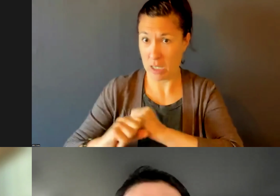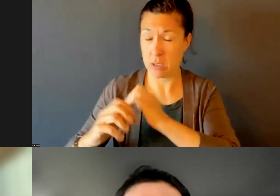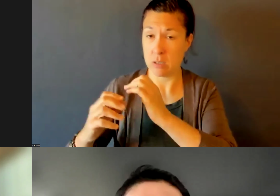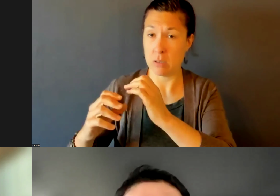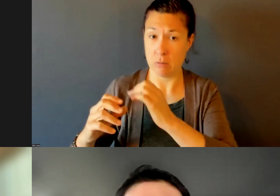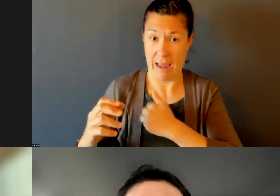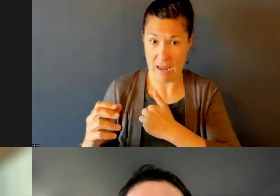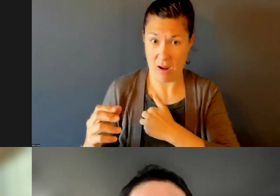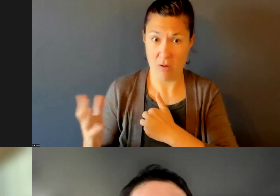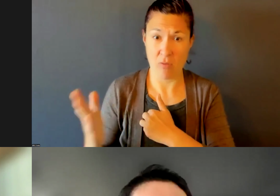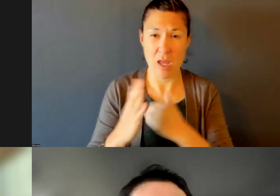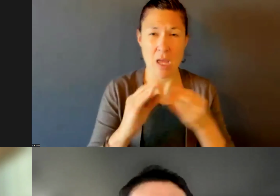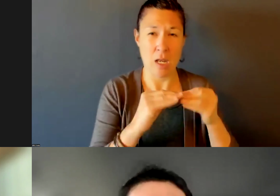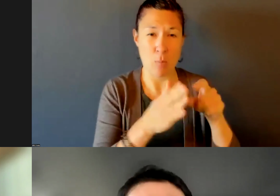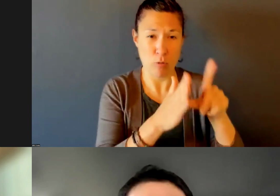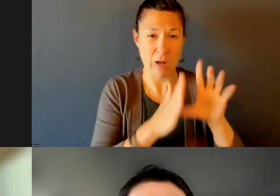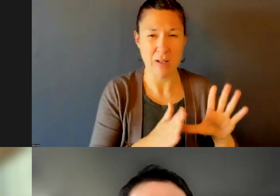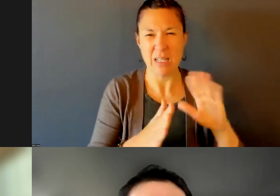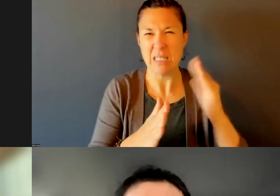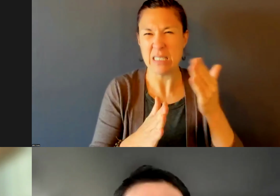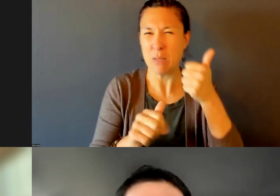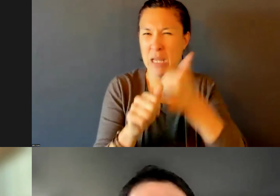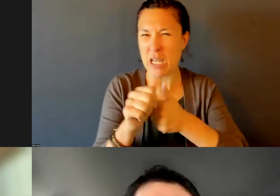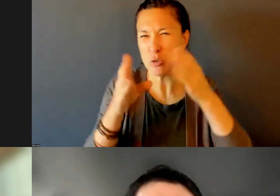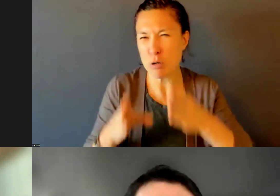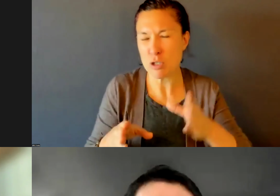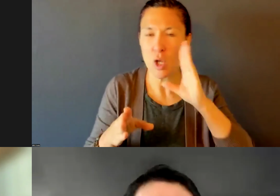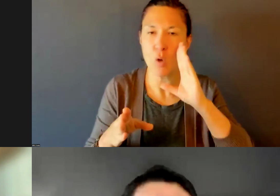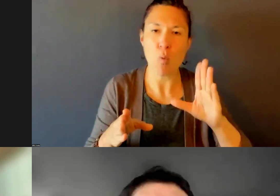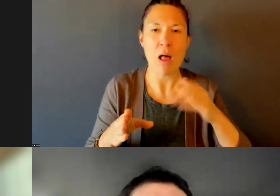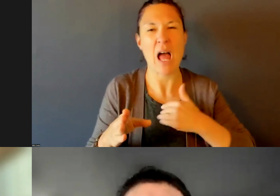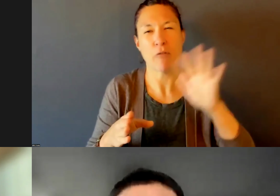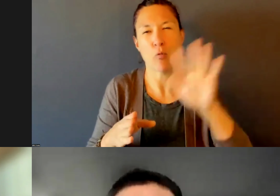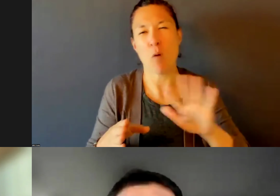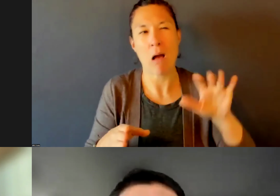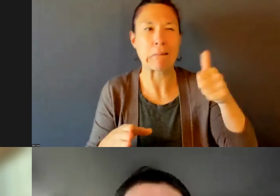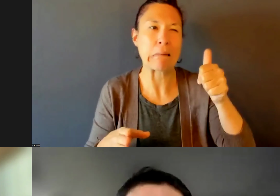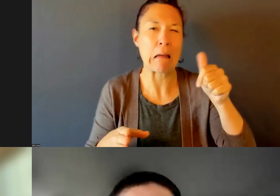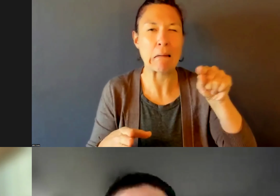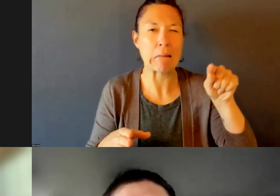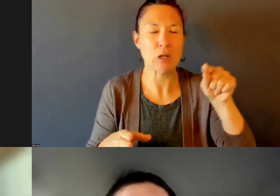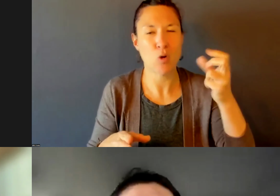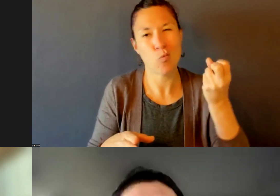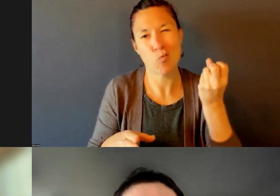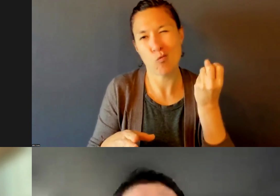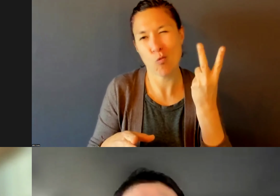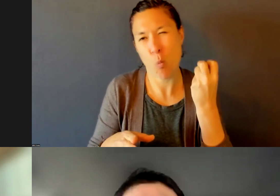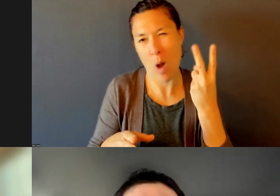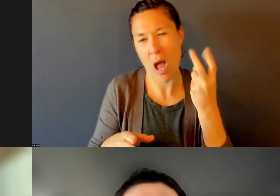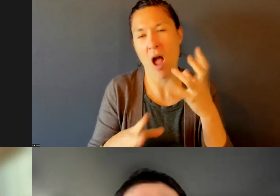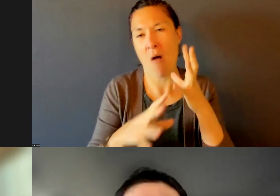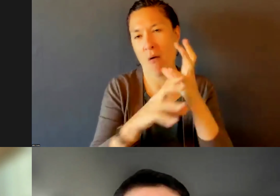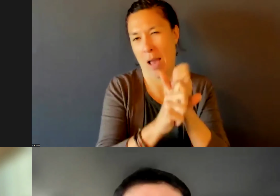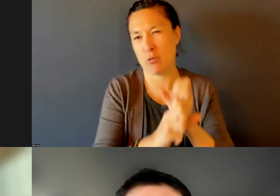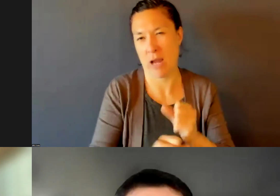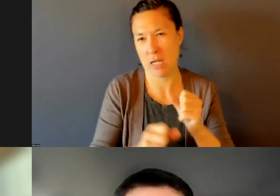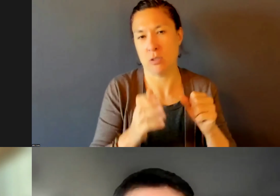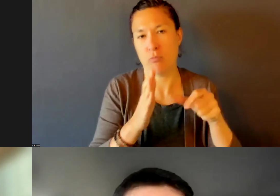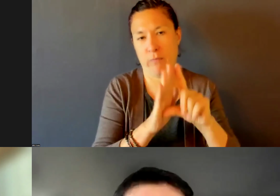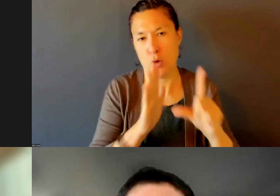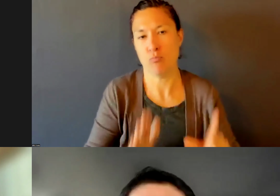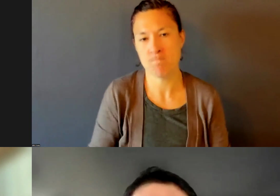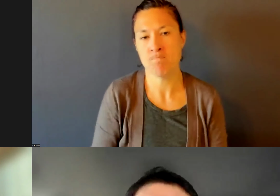you will probably receive somewhere on the order of 10 to 12, maybe, yeah, 10 to 12 abstracts is what we expect for you to